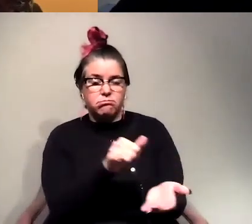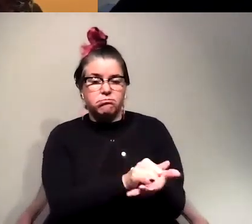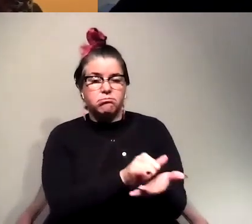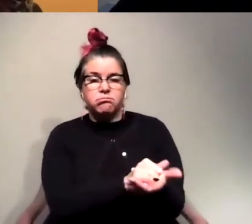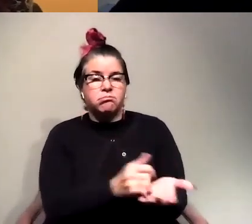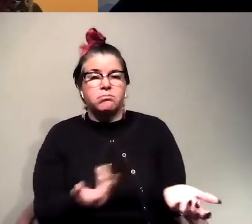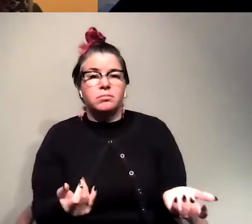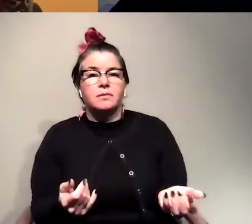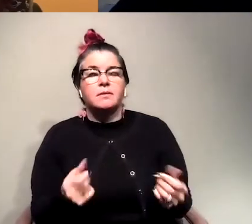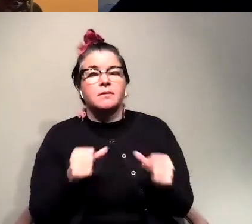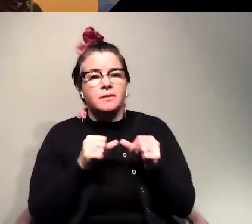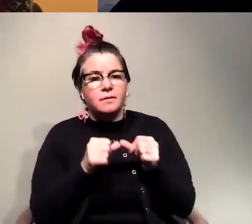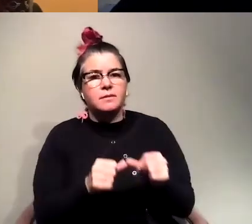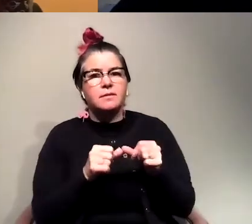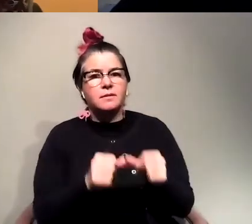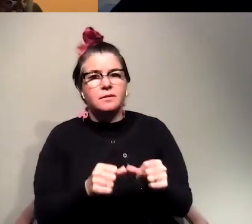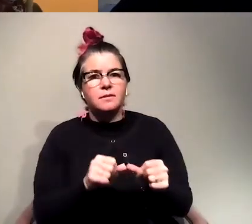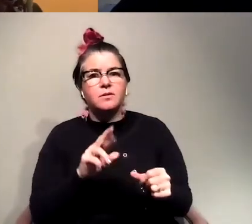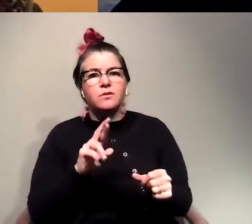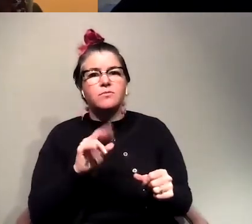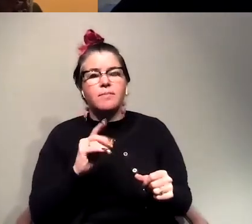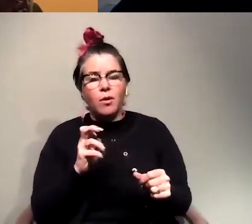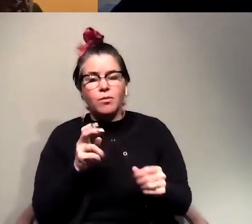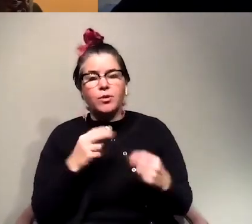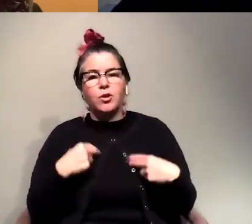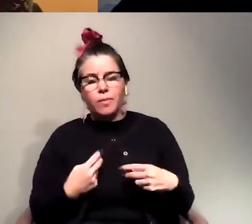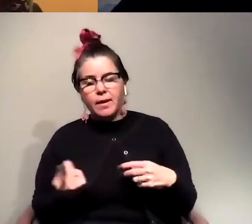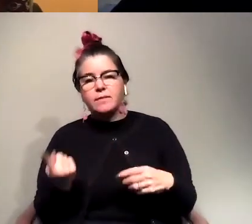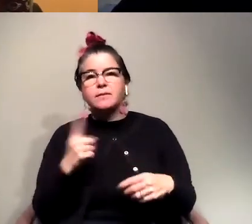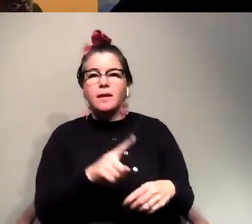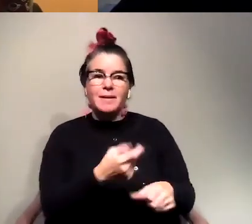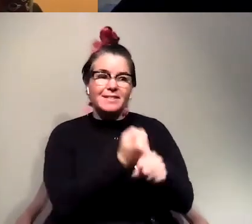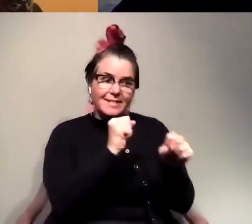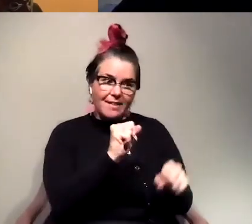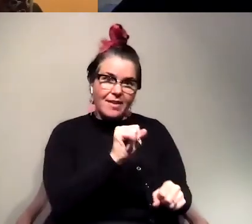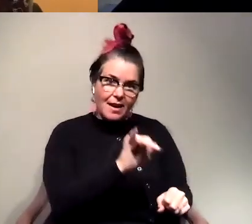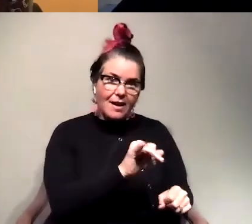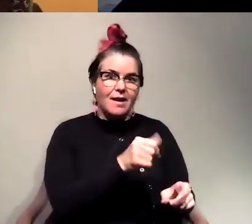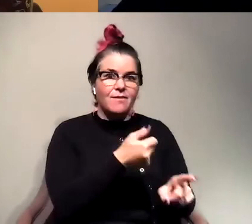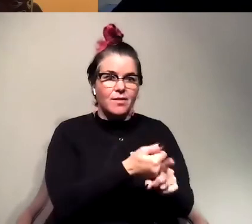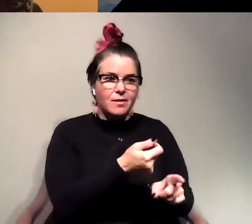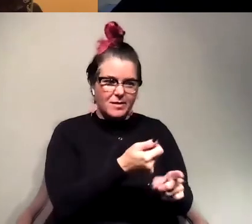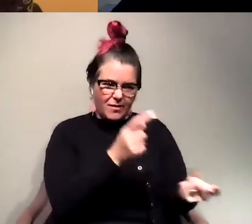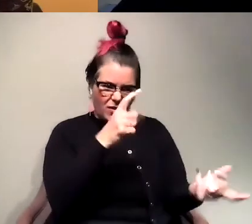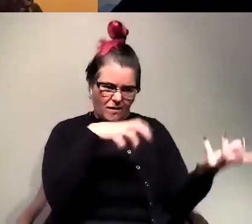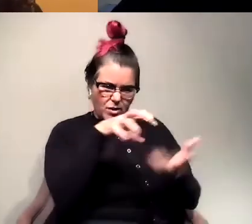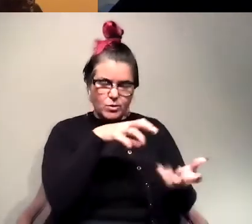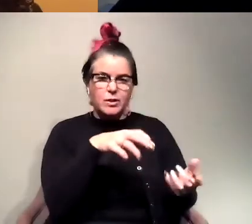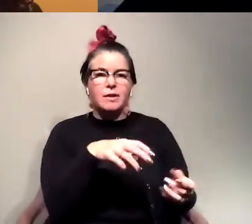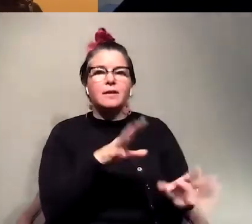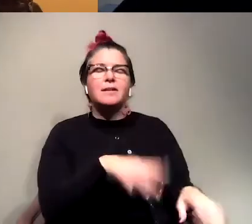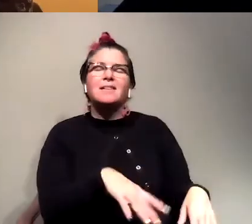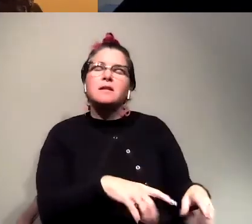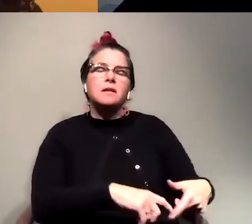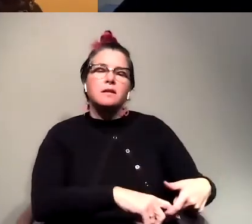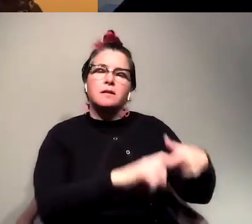they kept having to have remote humans step in and rescue the AI from its confusion. And they ended up saying, you know, we're never going to